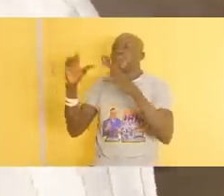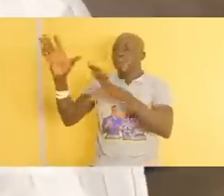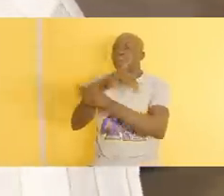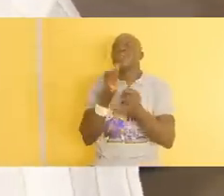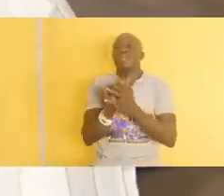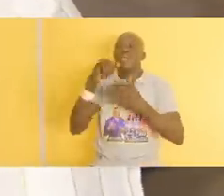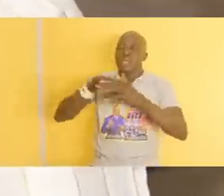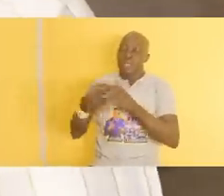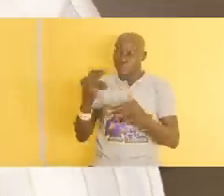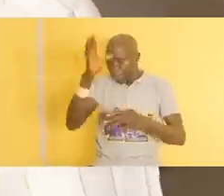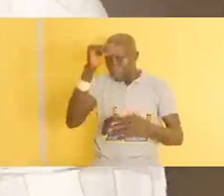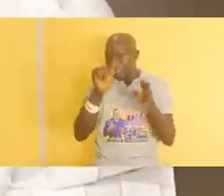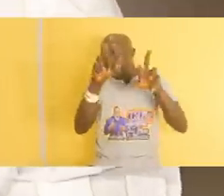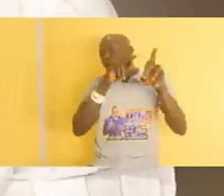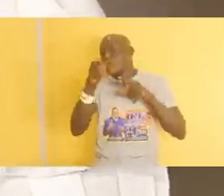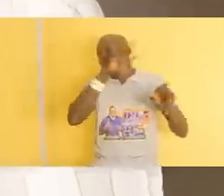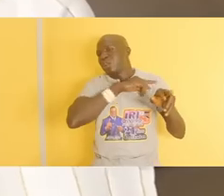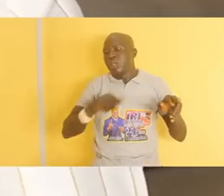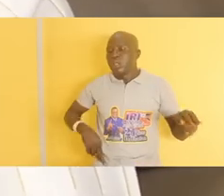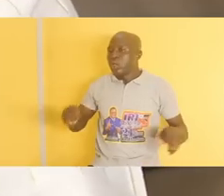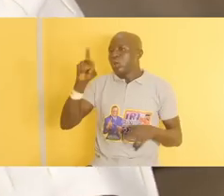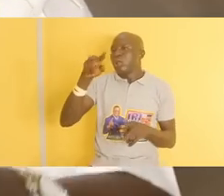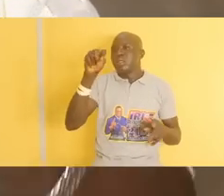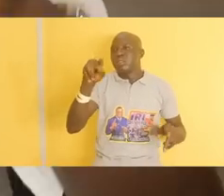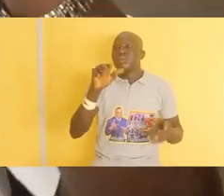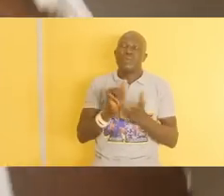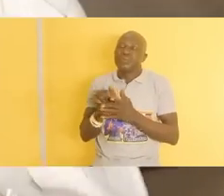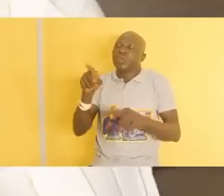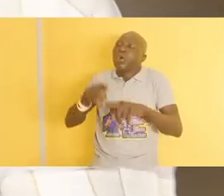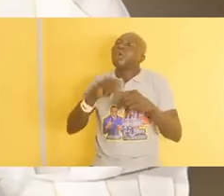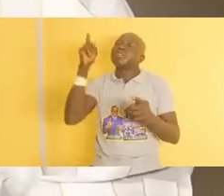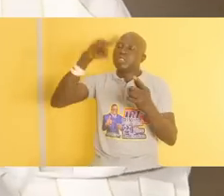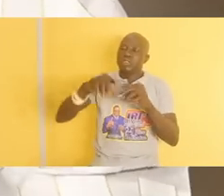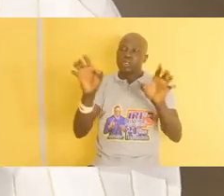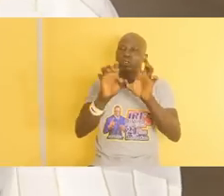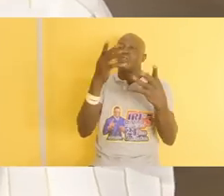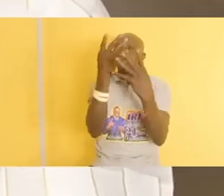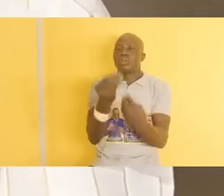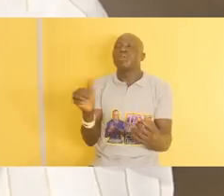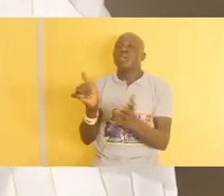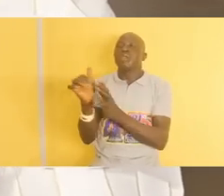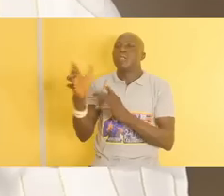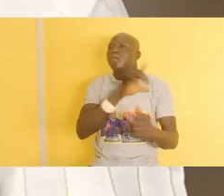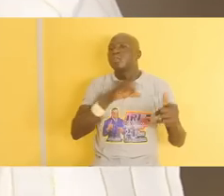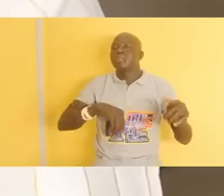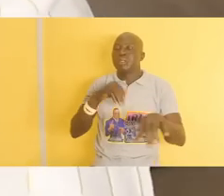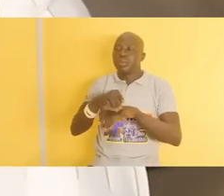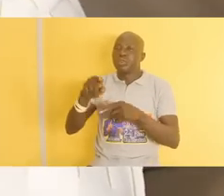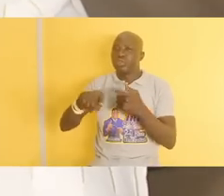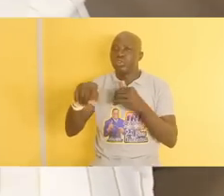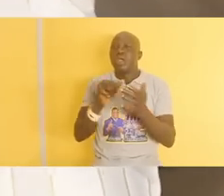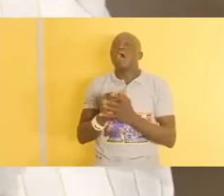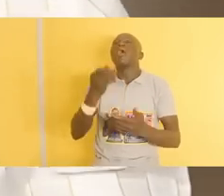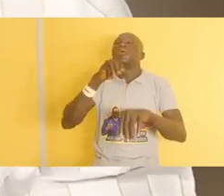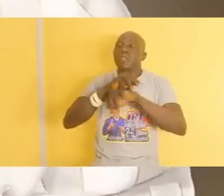By grace of God. TV. And Bobby, sir, listen to me, sir. Your case will just be set. Oluwa lo ran mi si o. The Lord